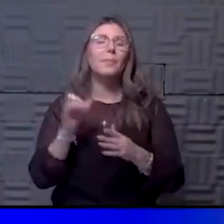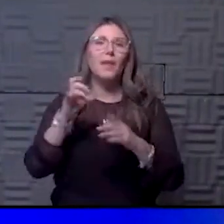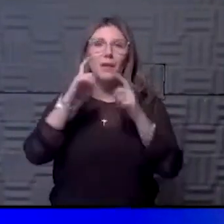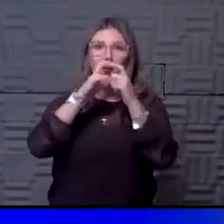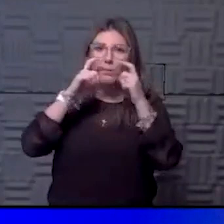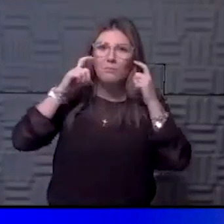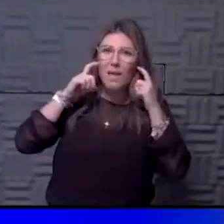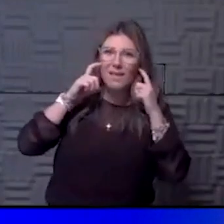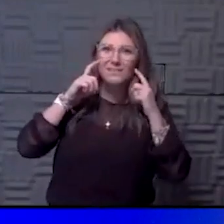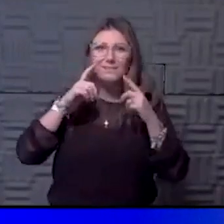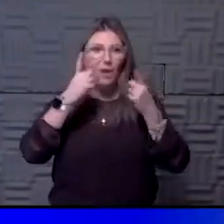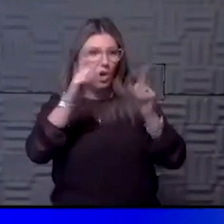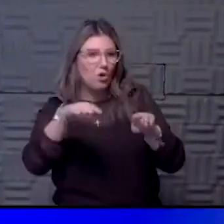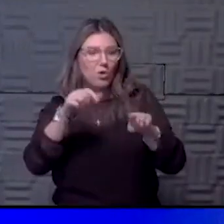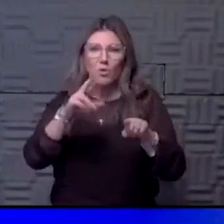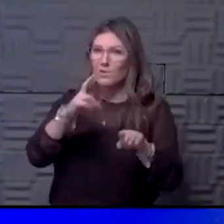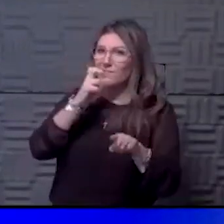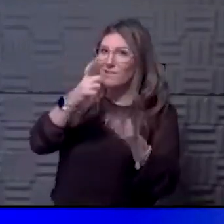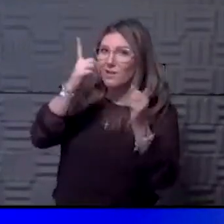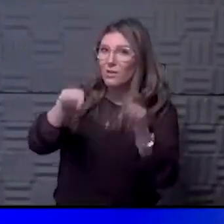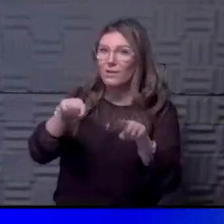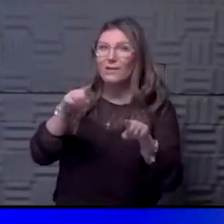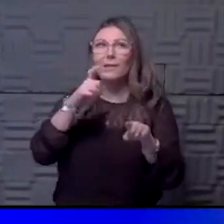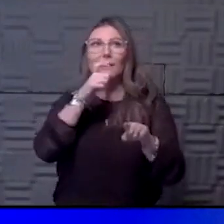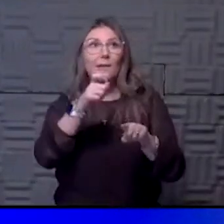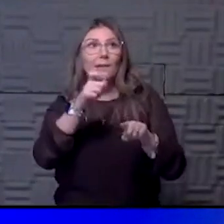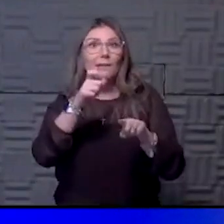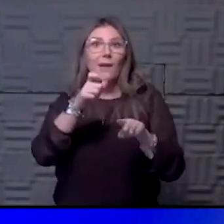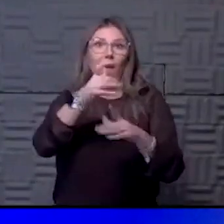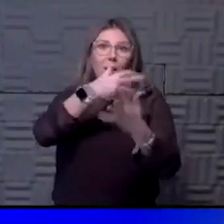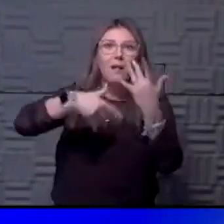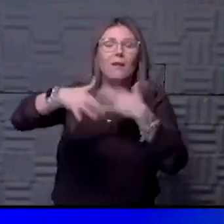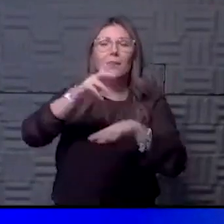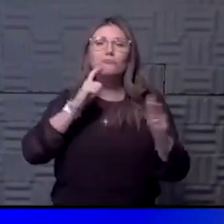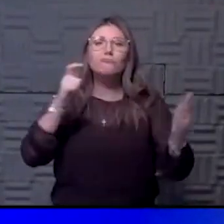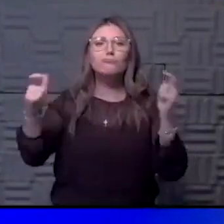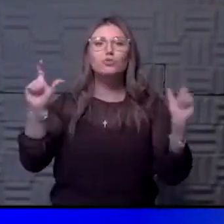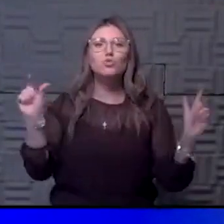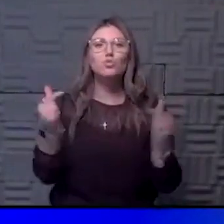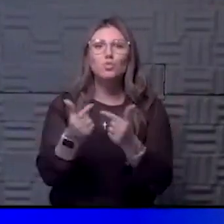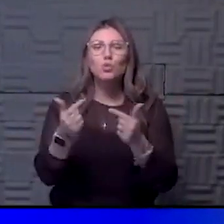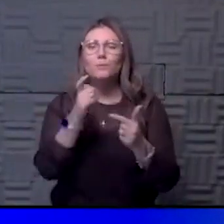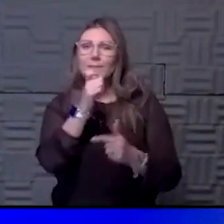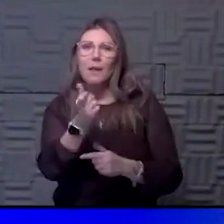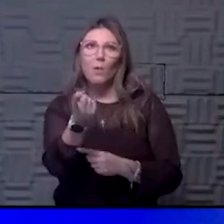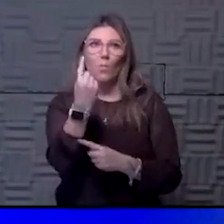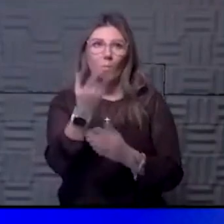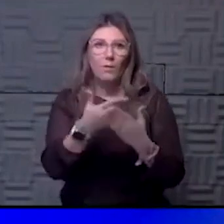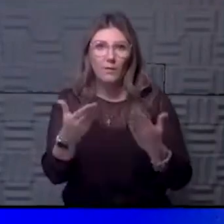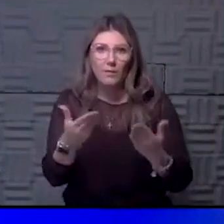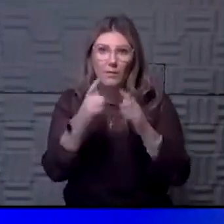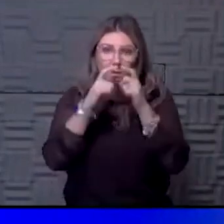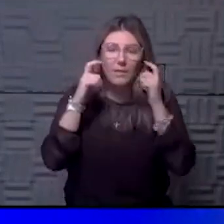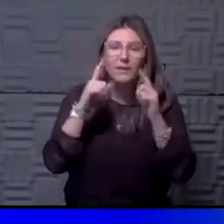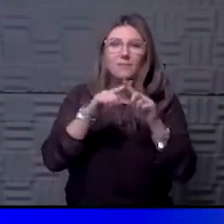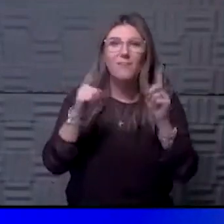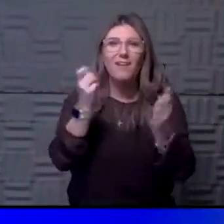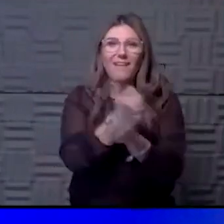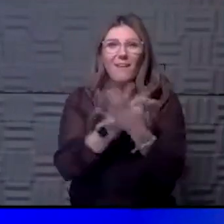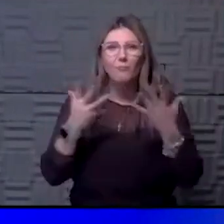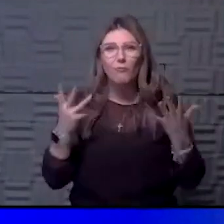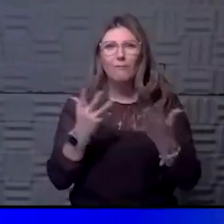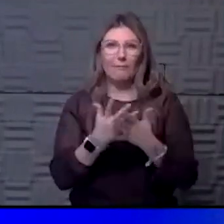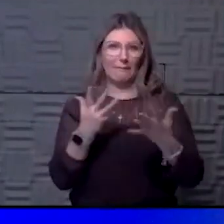masking culture and not meeting in groups, doing those non-pharmaceutical interventions. So I think it's not just one thing, masking, it's everything. But I think the